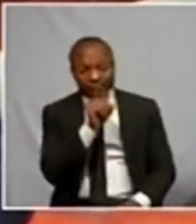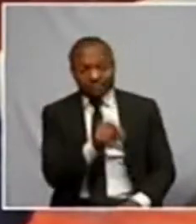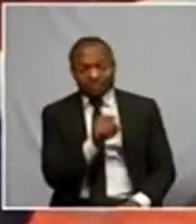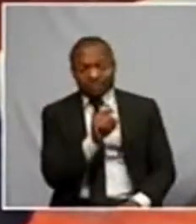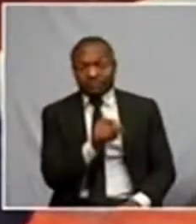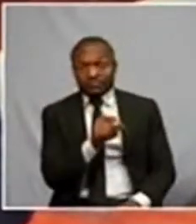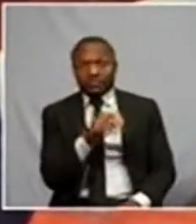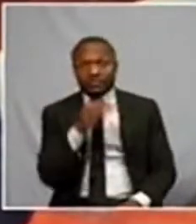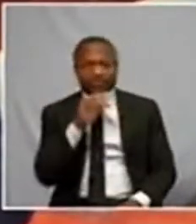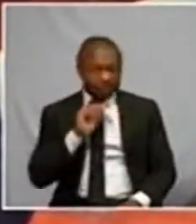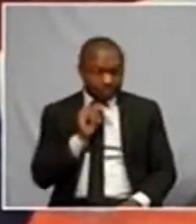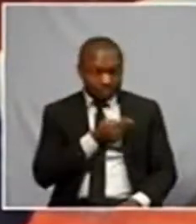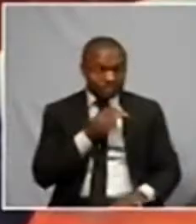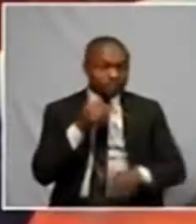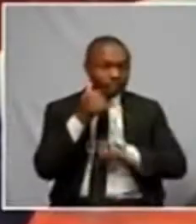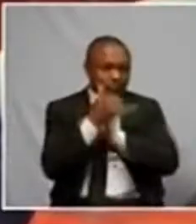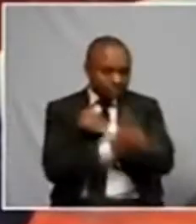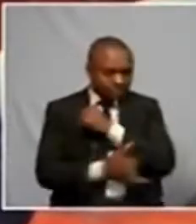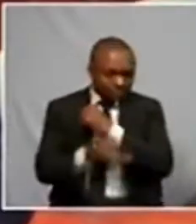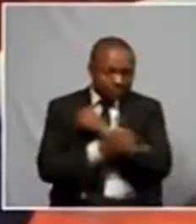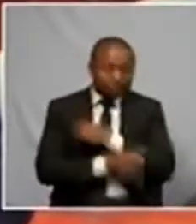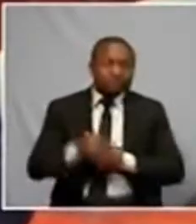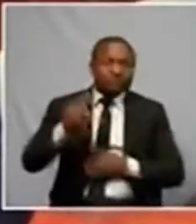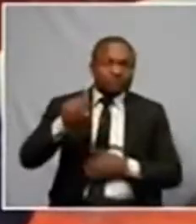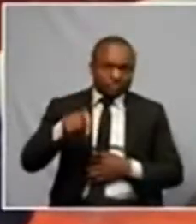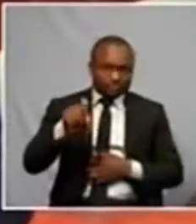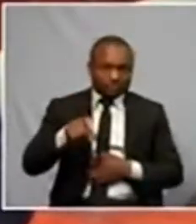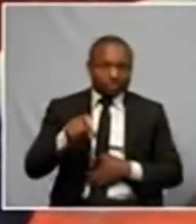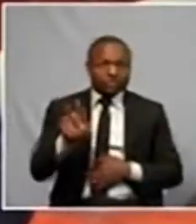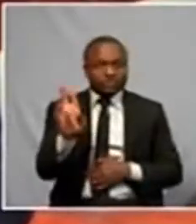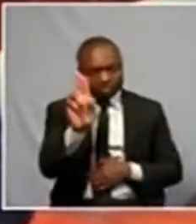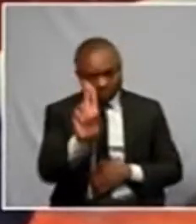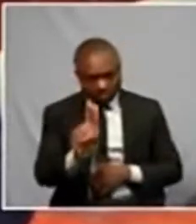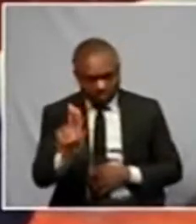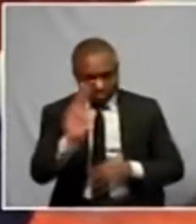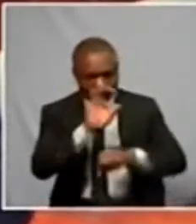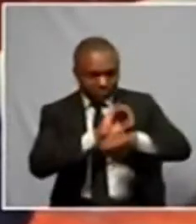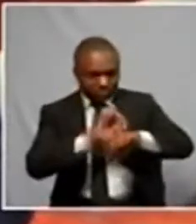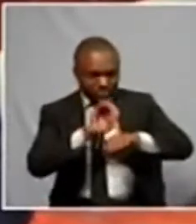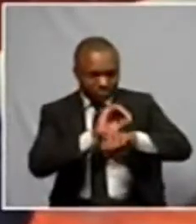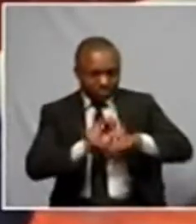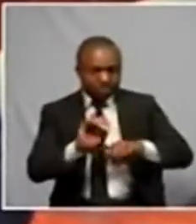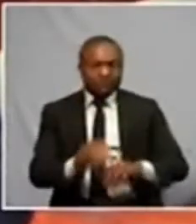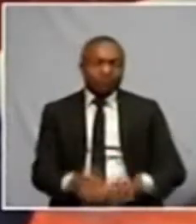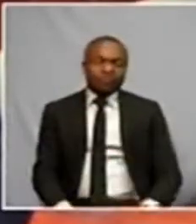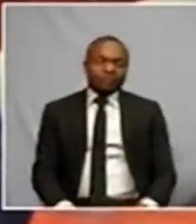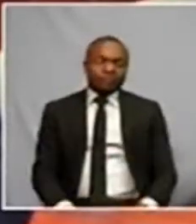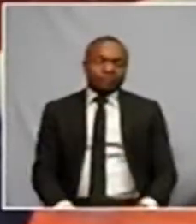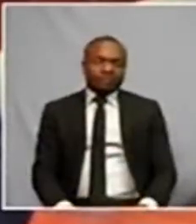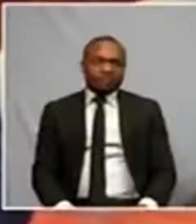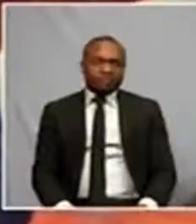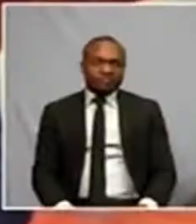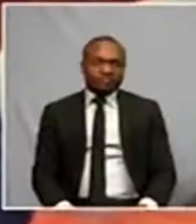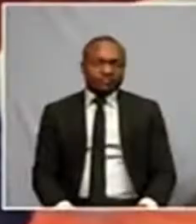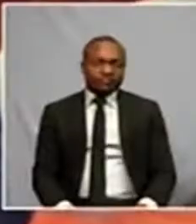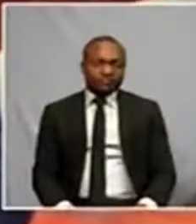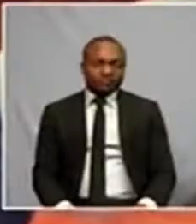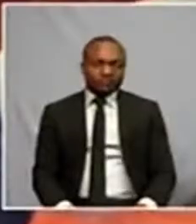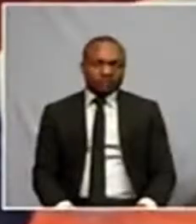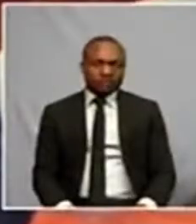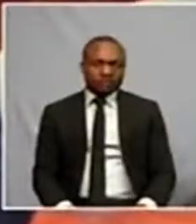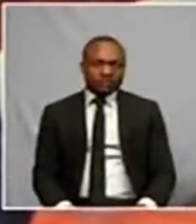as a country we would need to take advantage of the mechanisms under